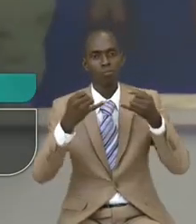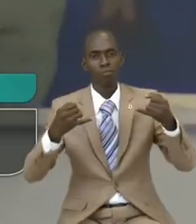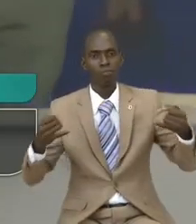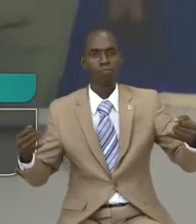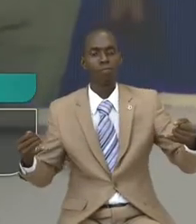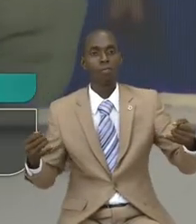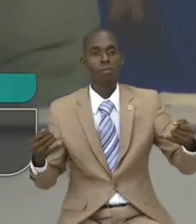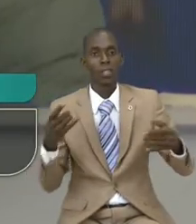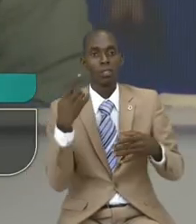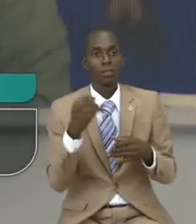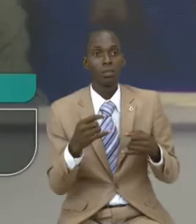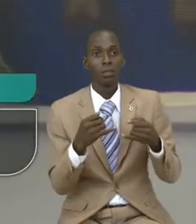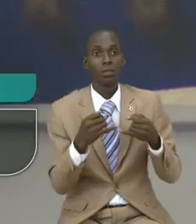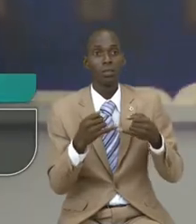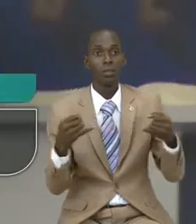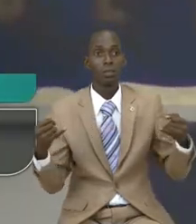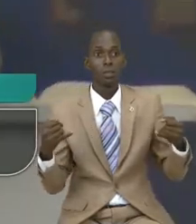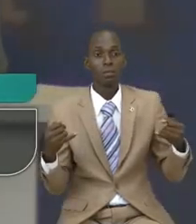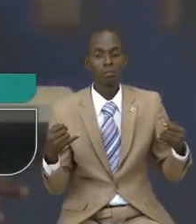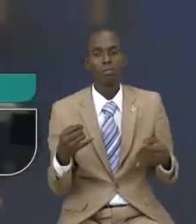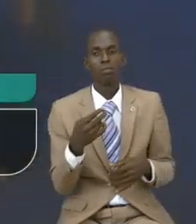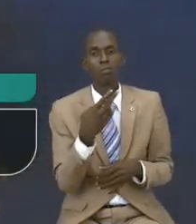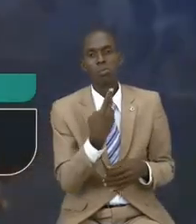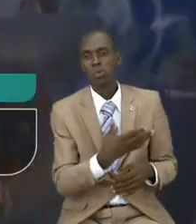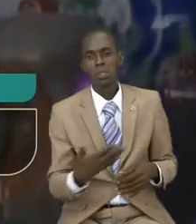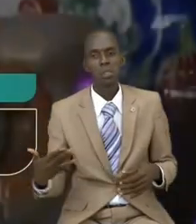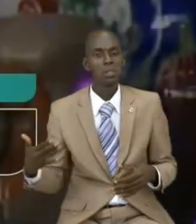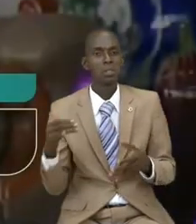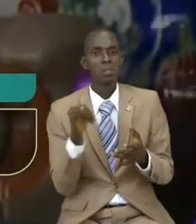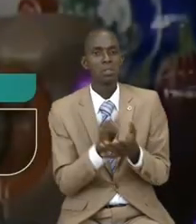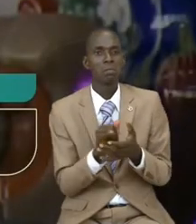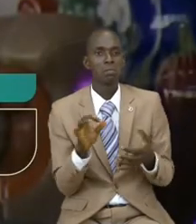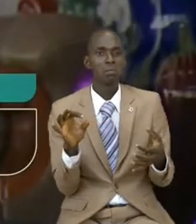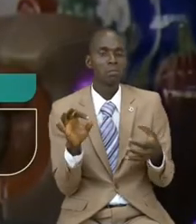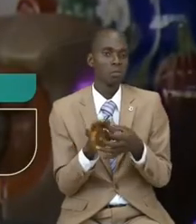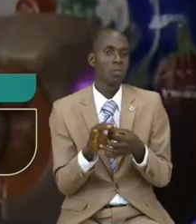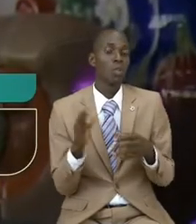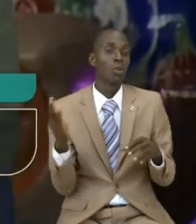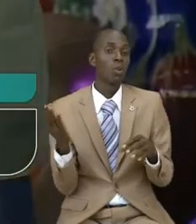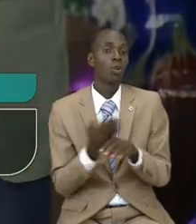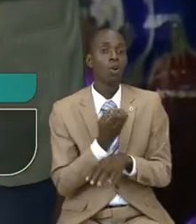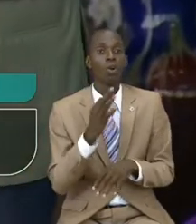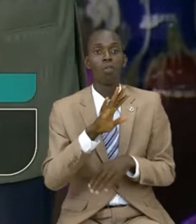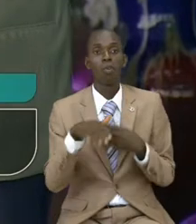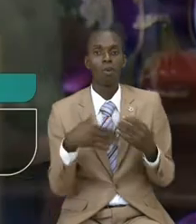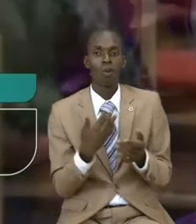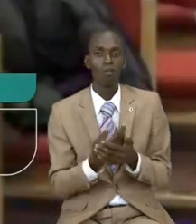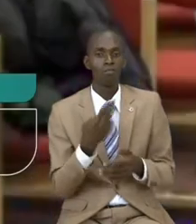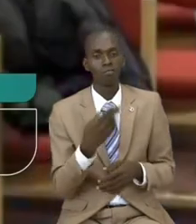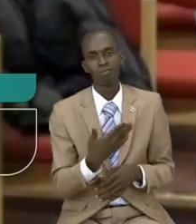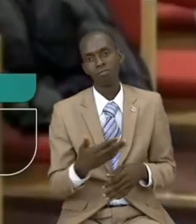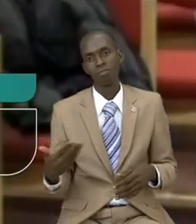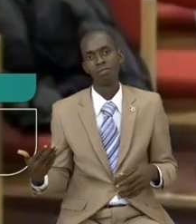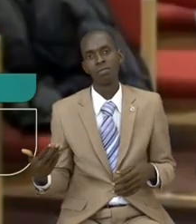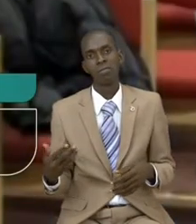ties them down. The cord that says, we're ignorant, but we're